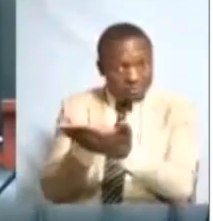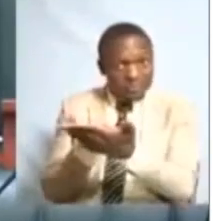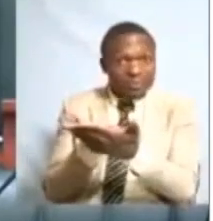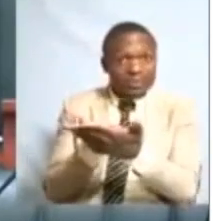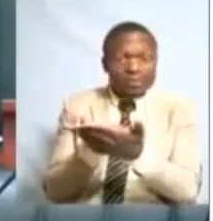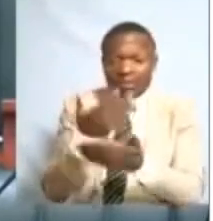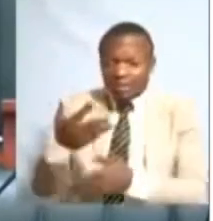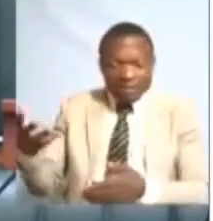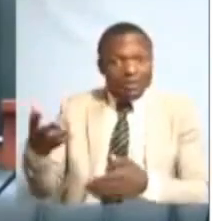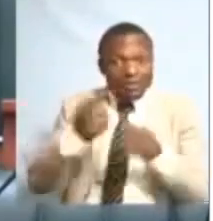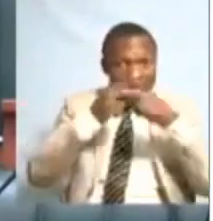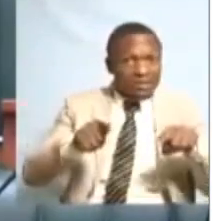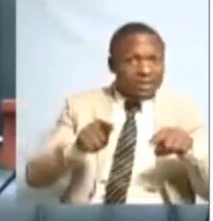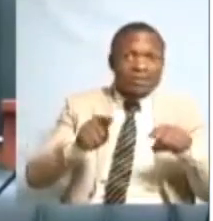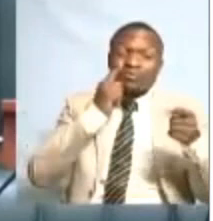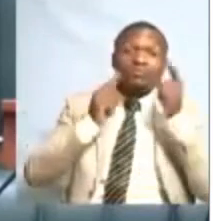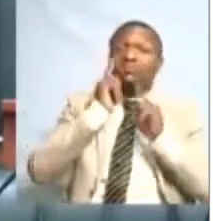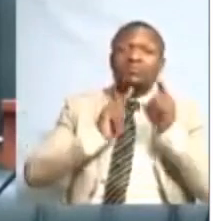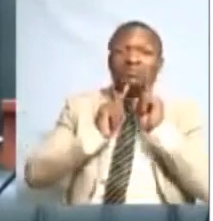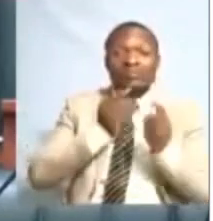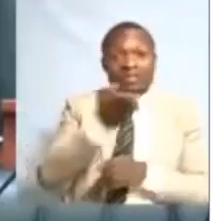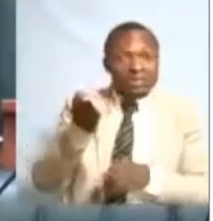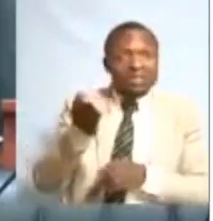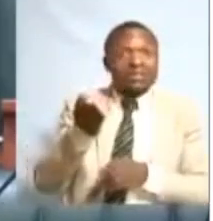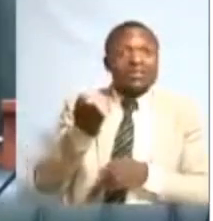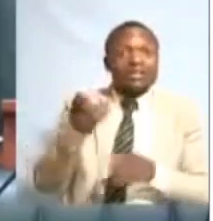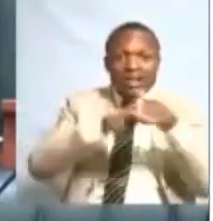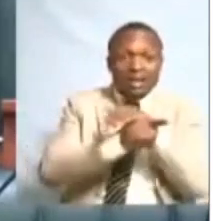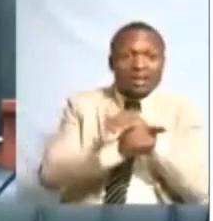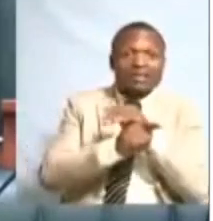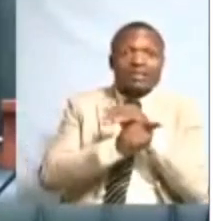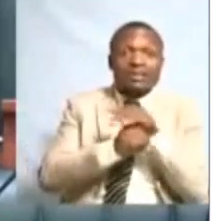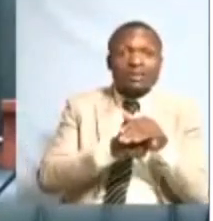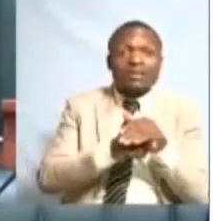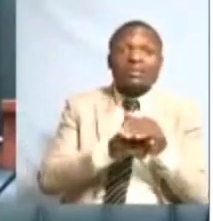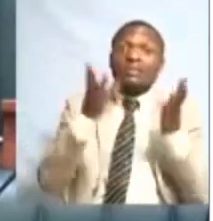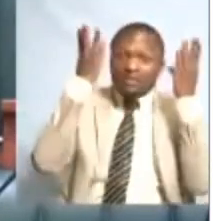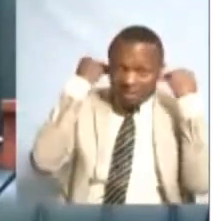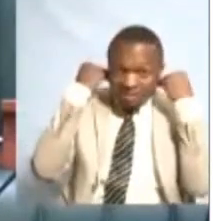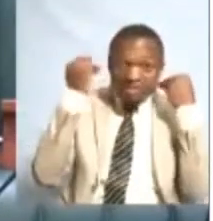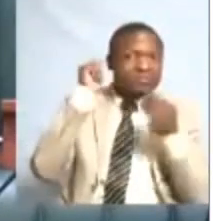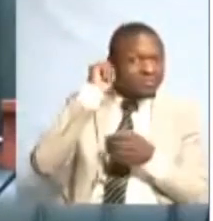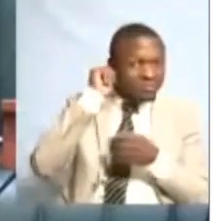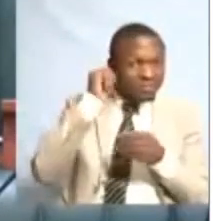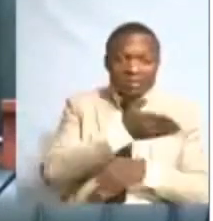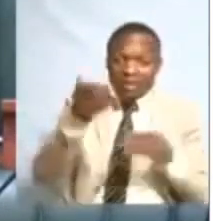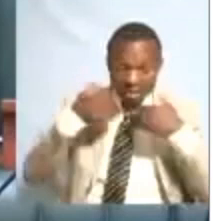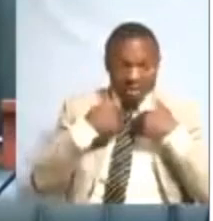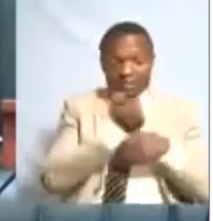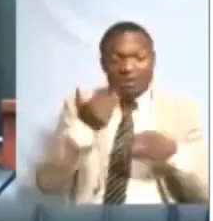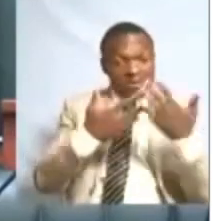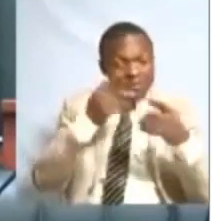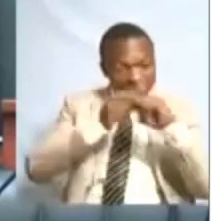are making are falling on deaf ears. Yes, we may know that there are certain plans that you have on paper, or now